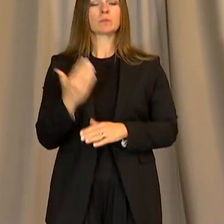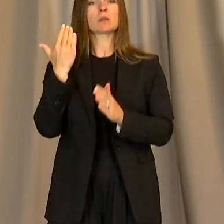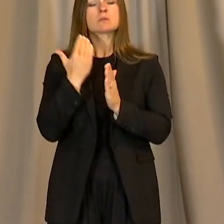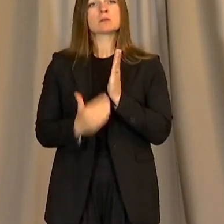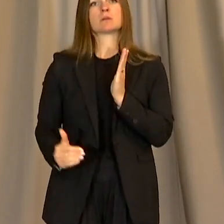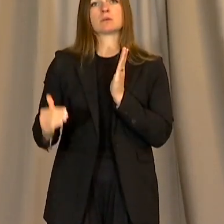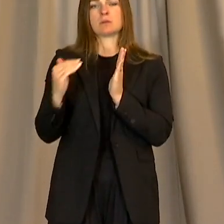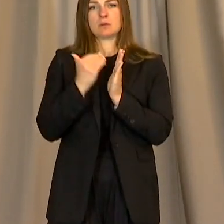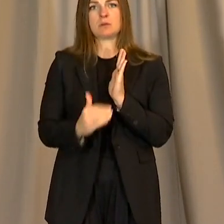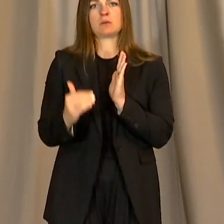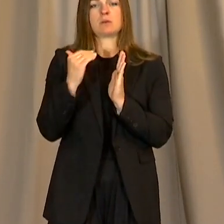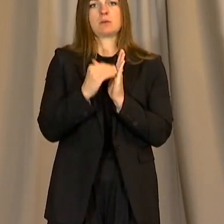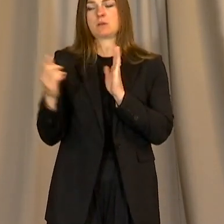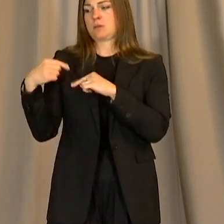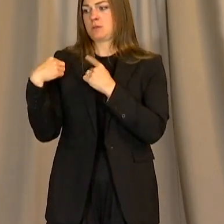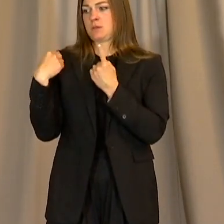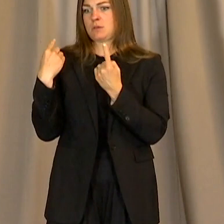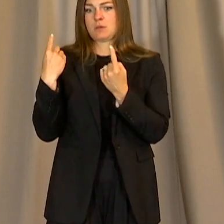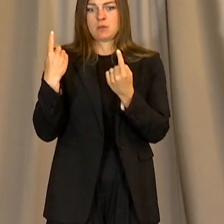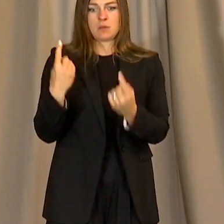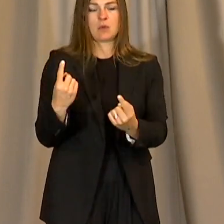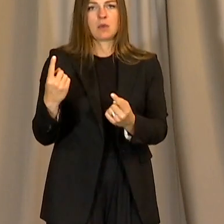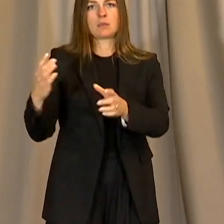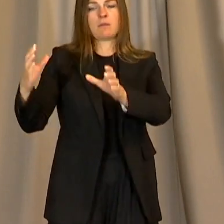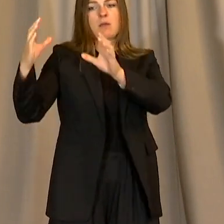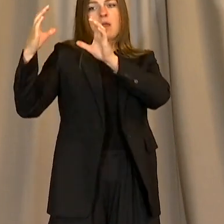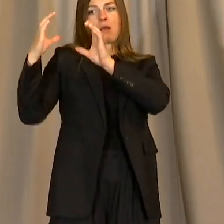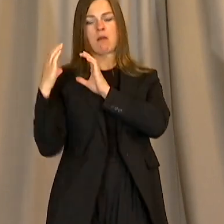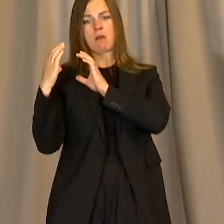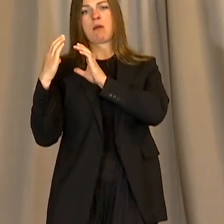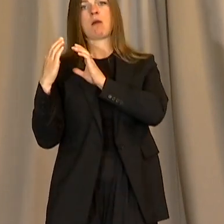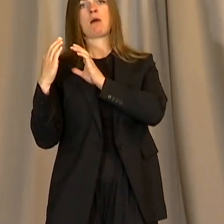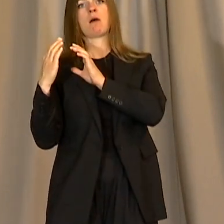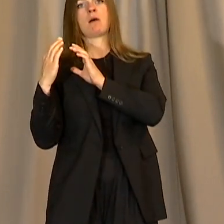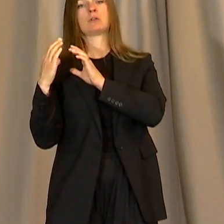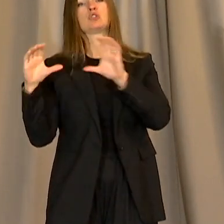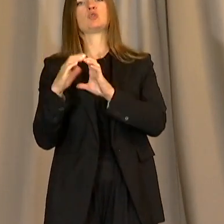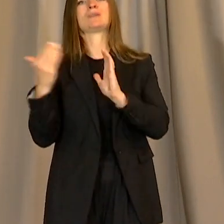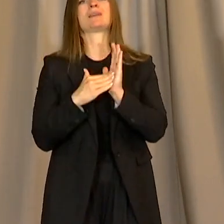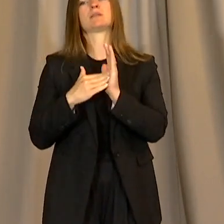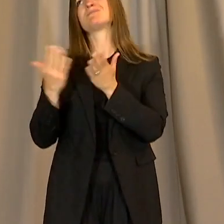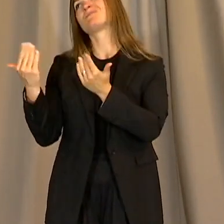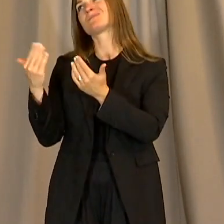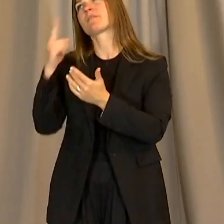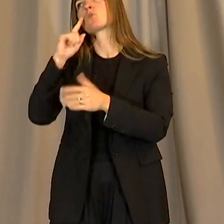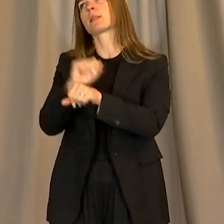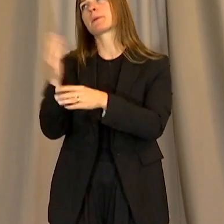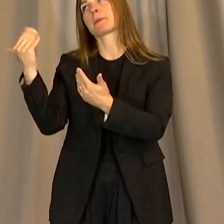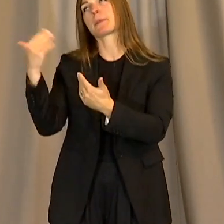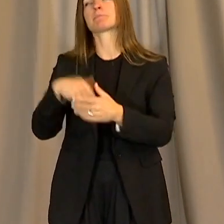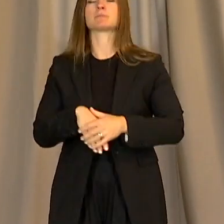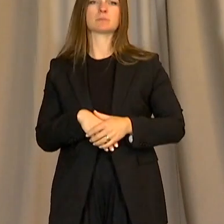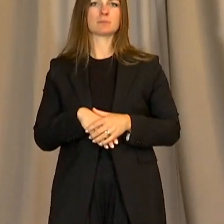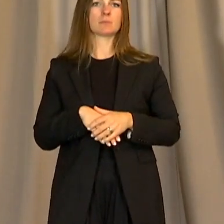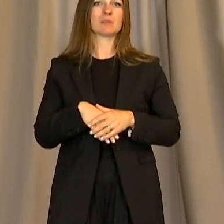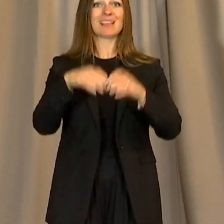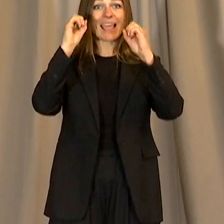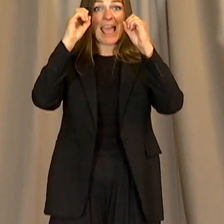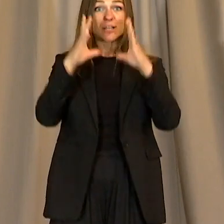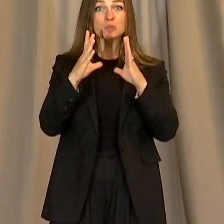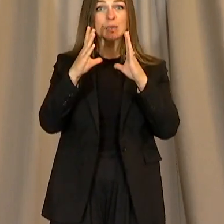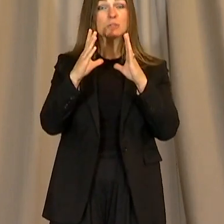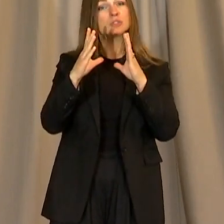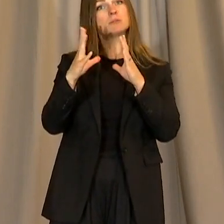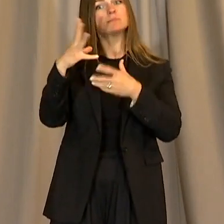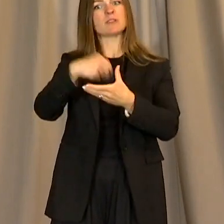been tasked and asked to do that again. Just come here for your labor. And educators fall into this